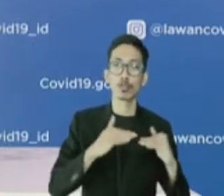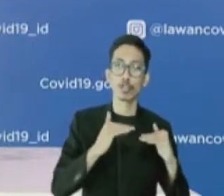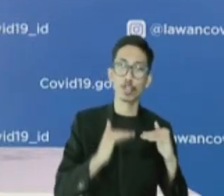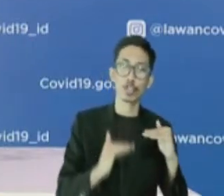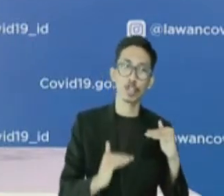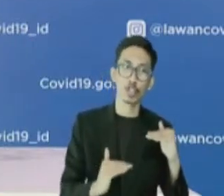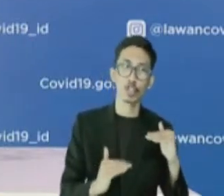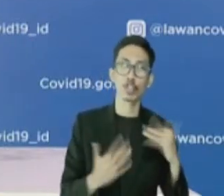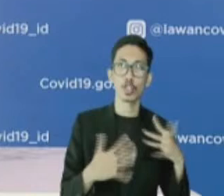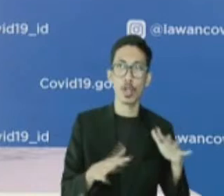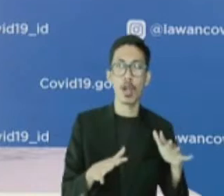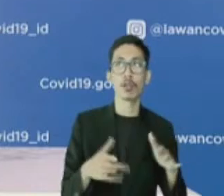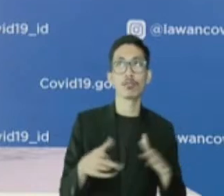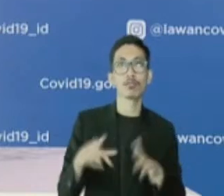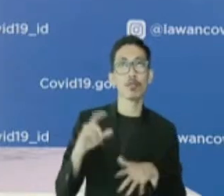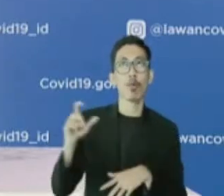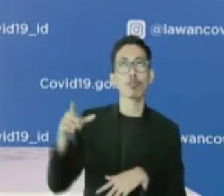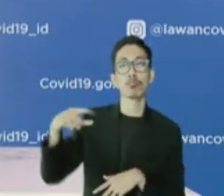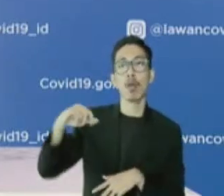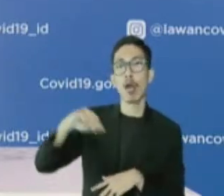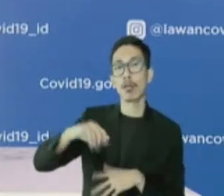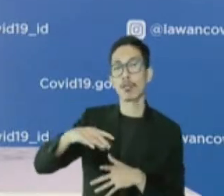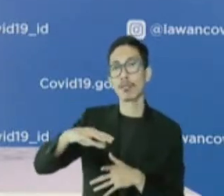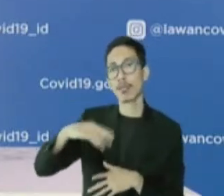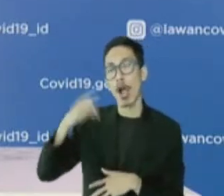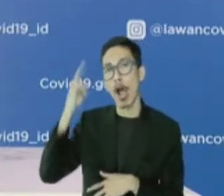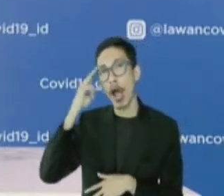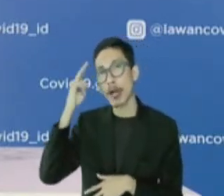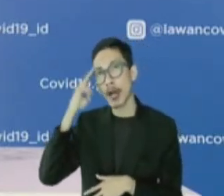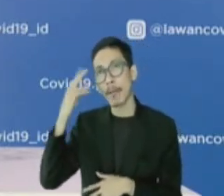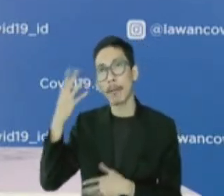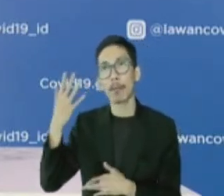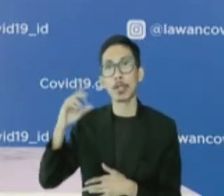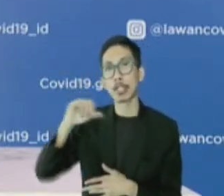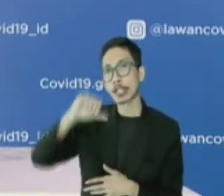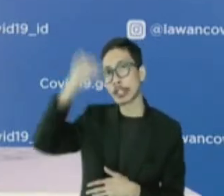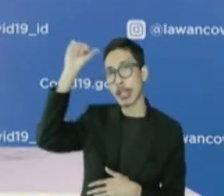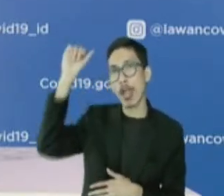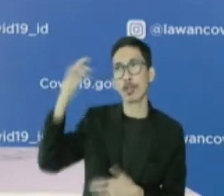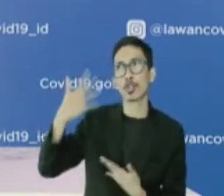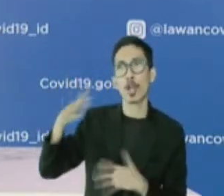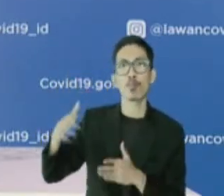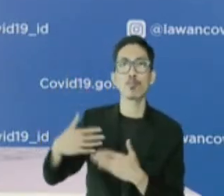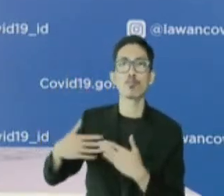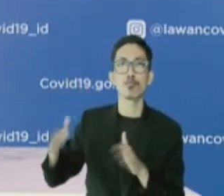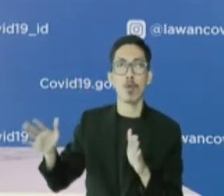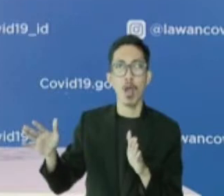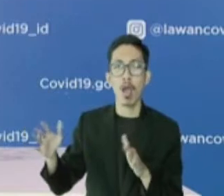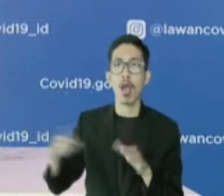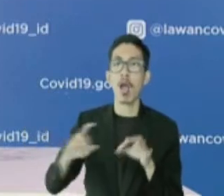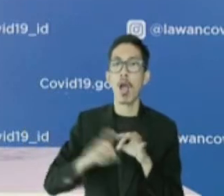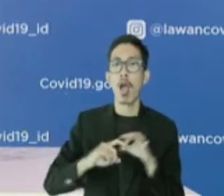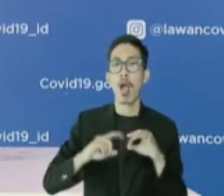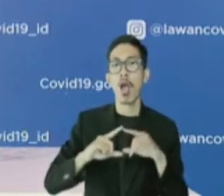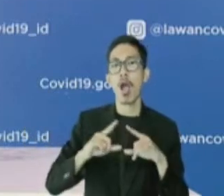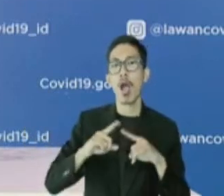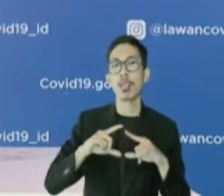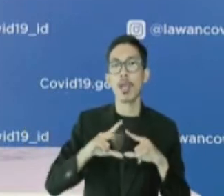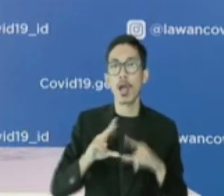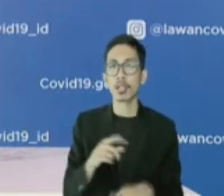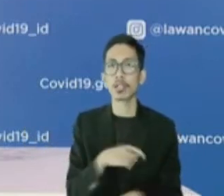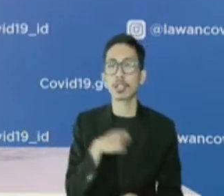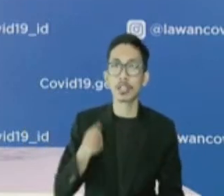from Saudi Arabia, United Arab Emirates, New Zealand, Kuwait, Bahrain, Qatar, China,